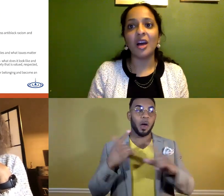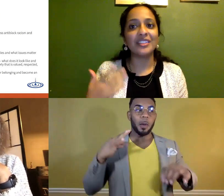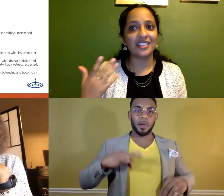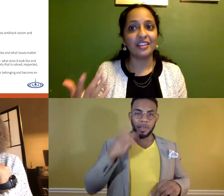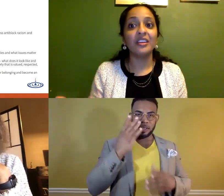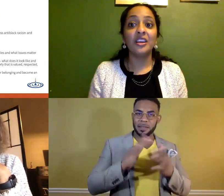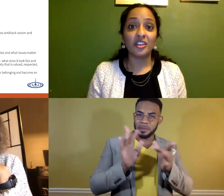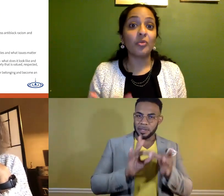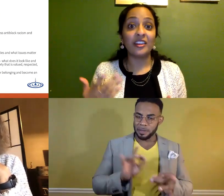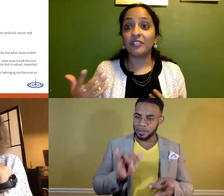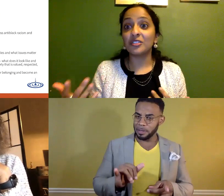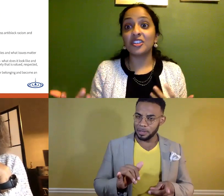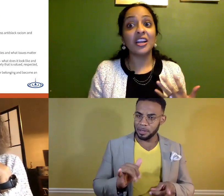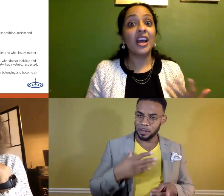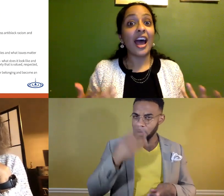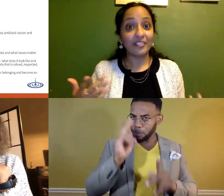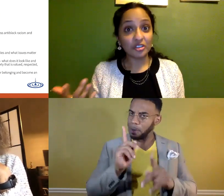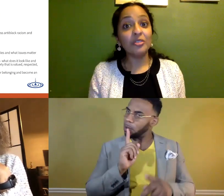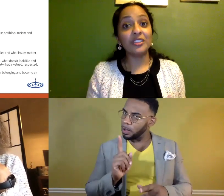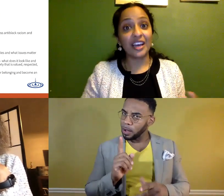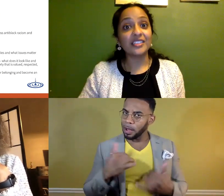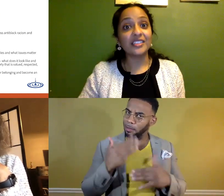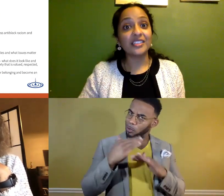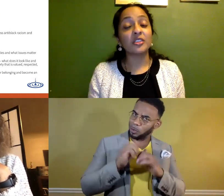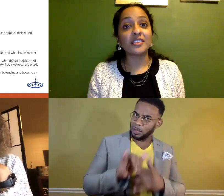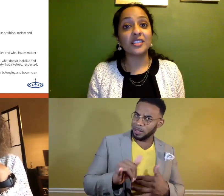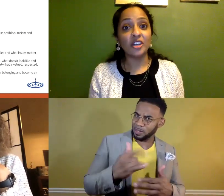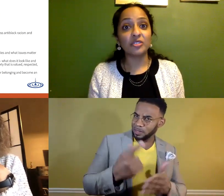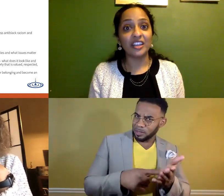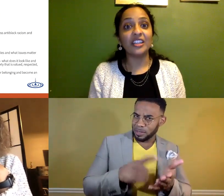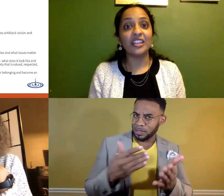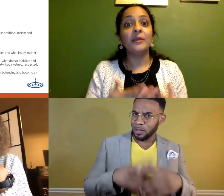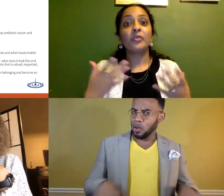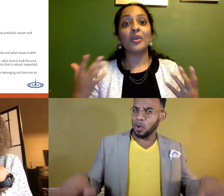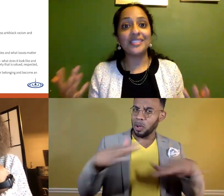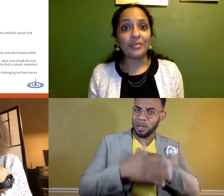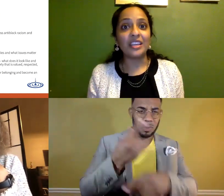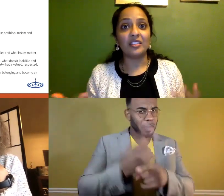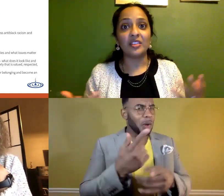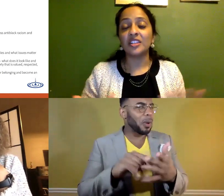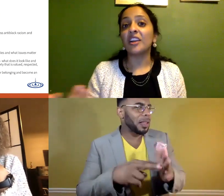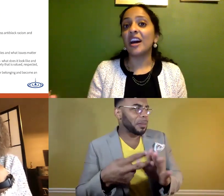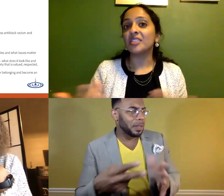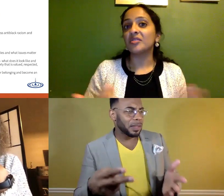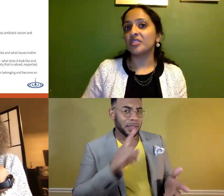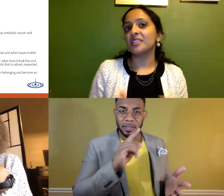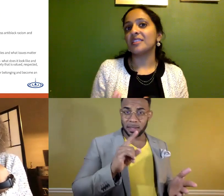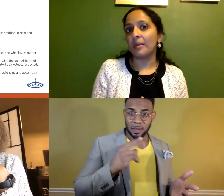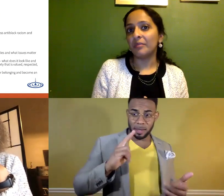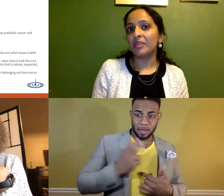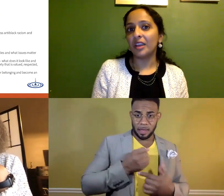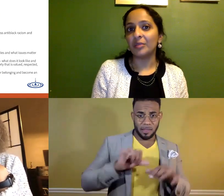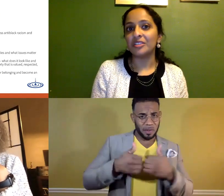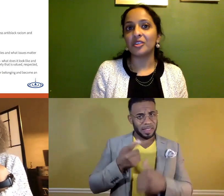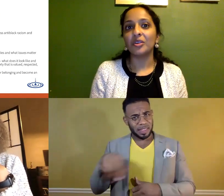some comments that, white folks are having trouble with that sometimes across the country, right? What does that mean? Is there an us versus